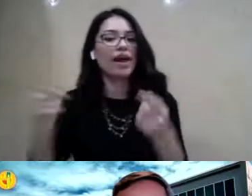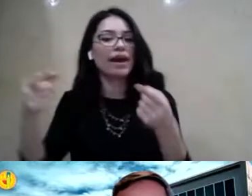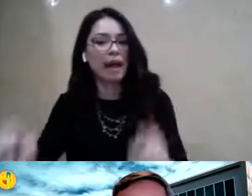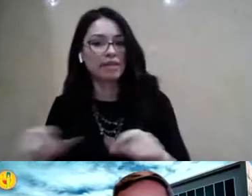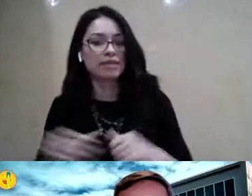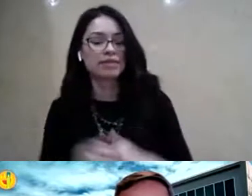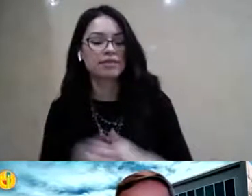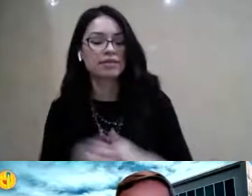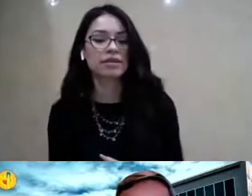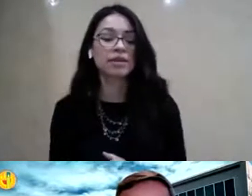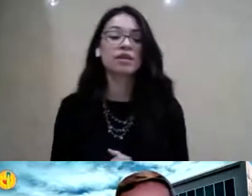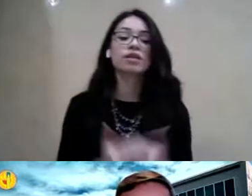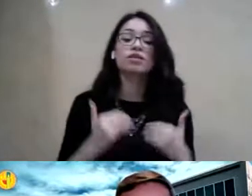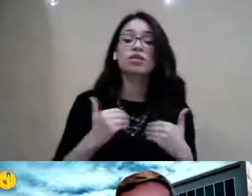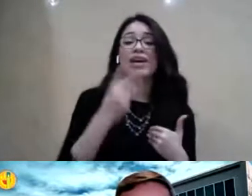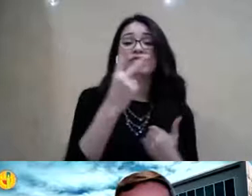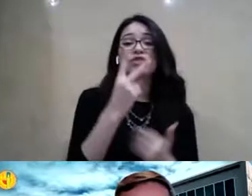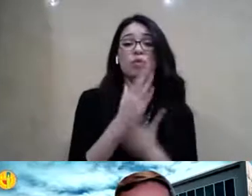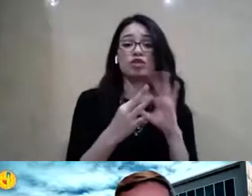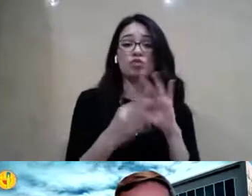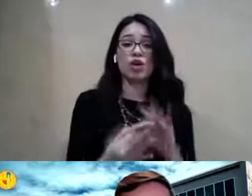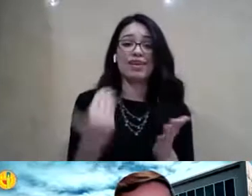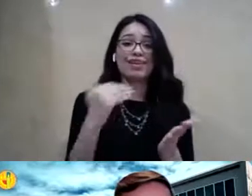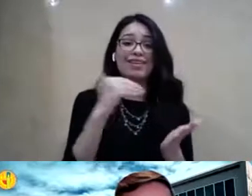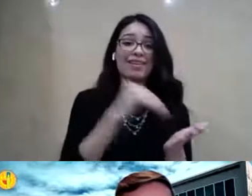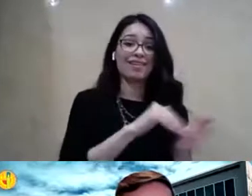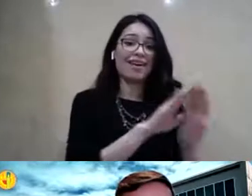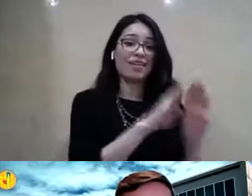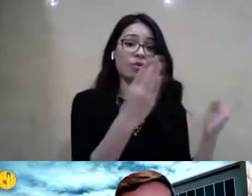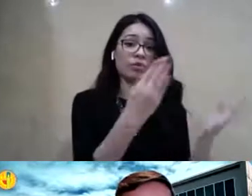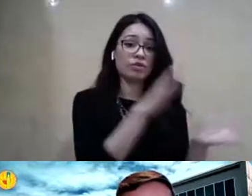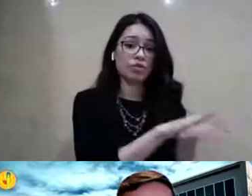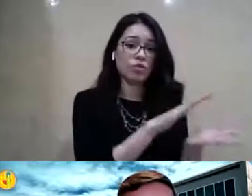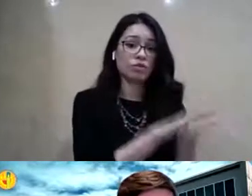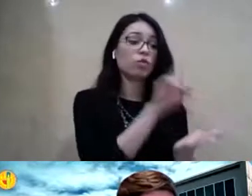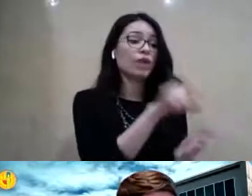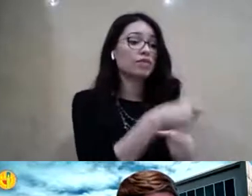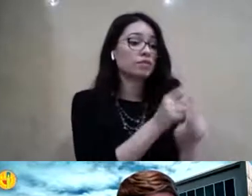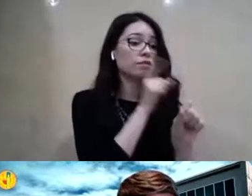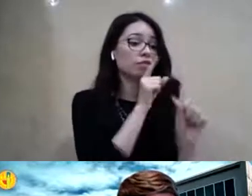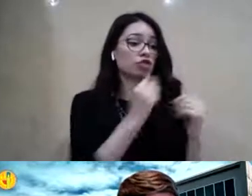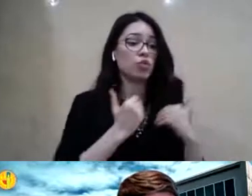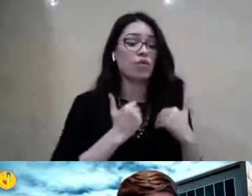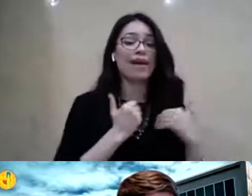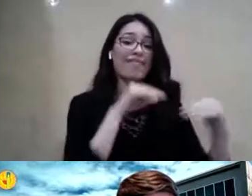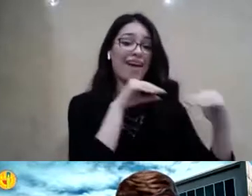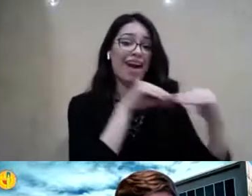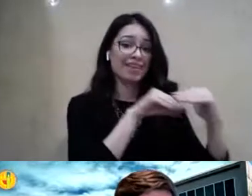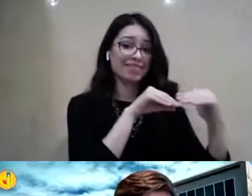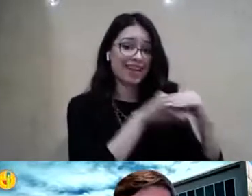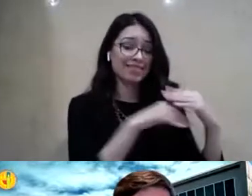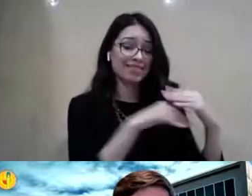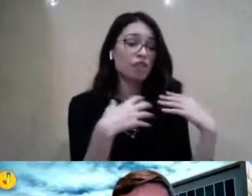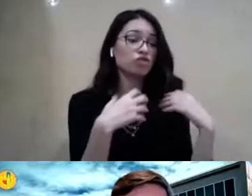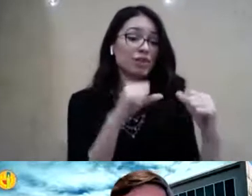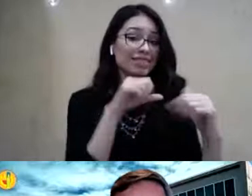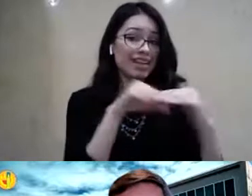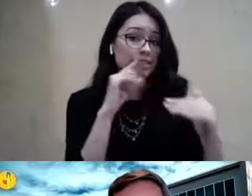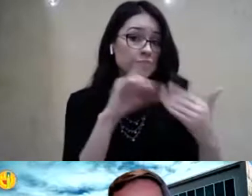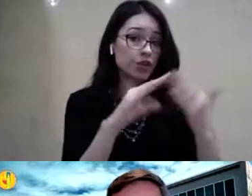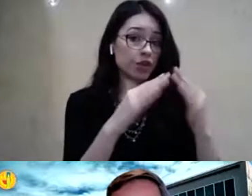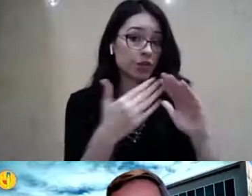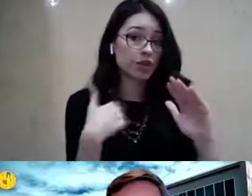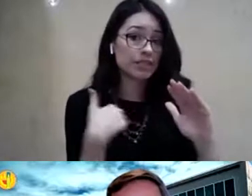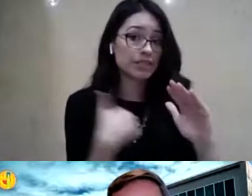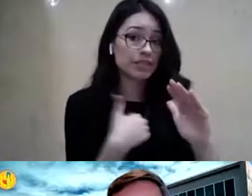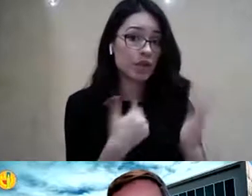First, we believe we can help make sure there is access, convenient access, trusted access for the communities we serve. I'll give you